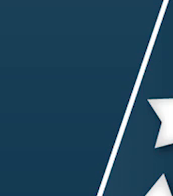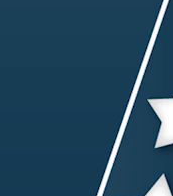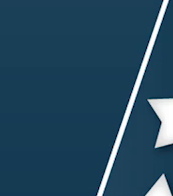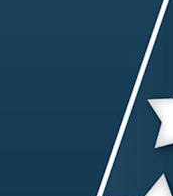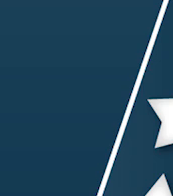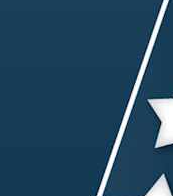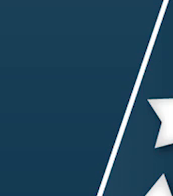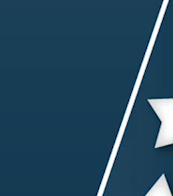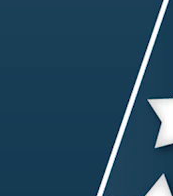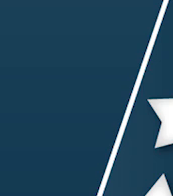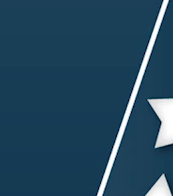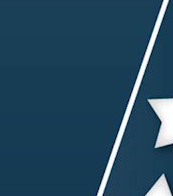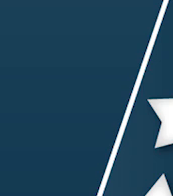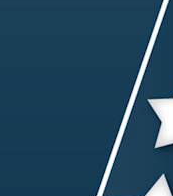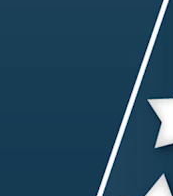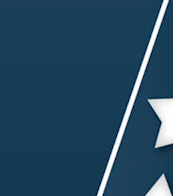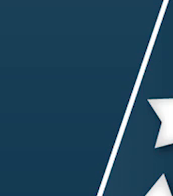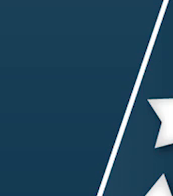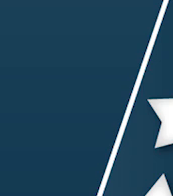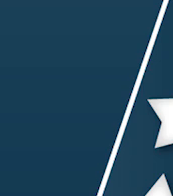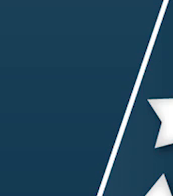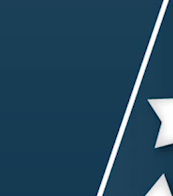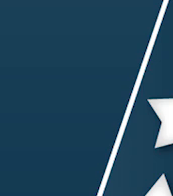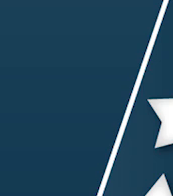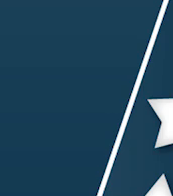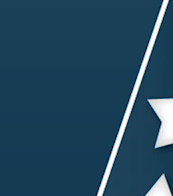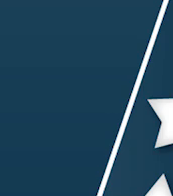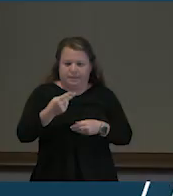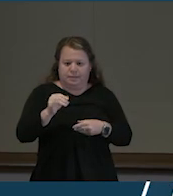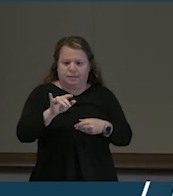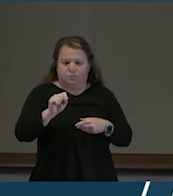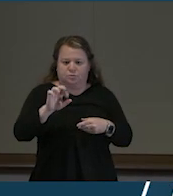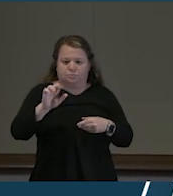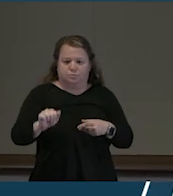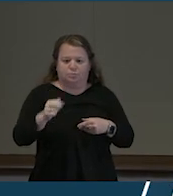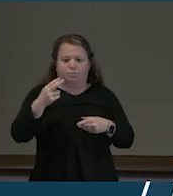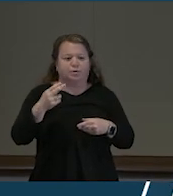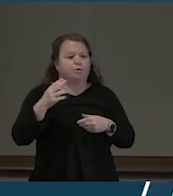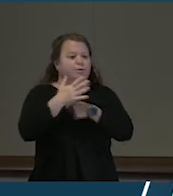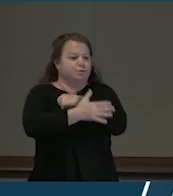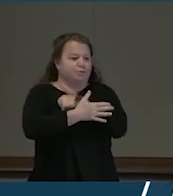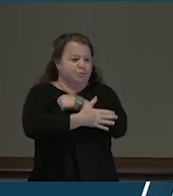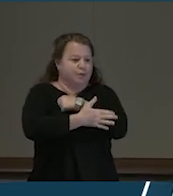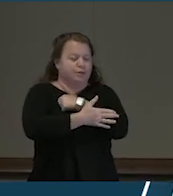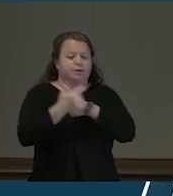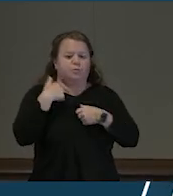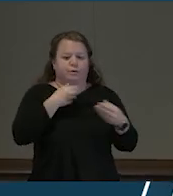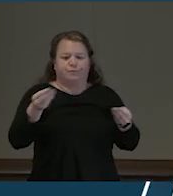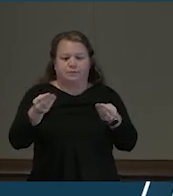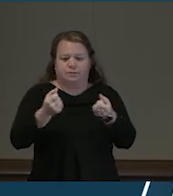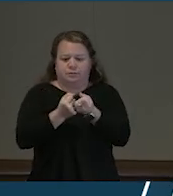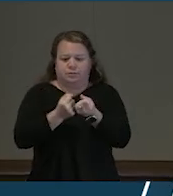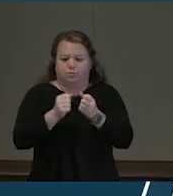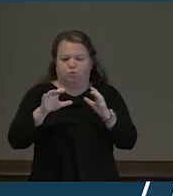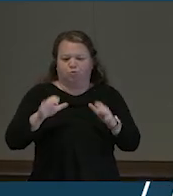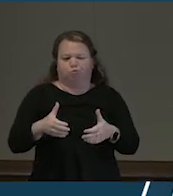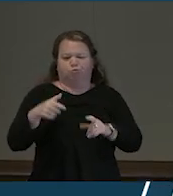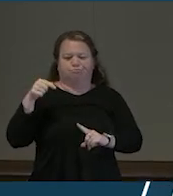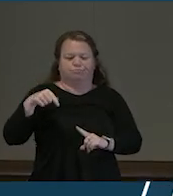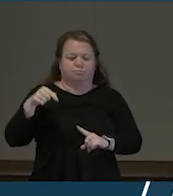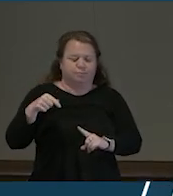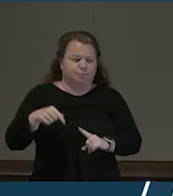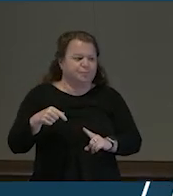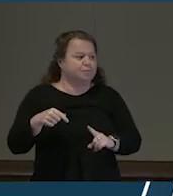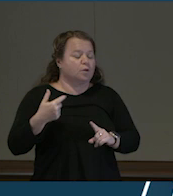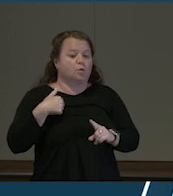where I oversee support groups that we facilitate in Hillsborough County. Our support groups are going to typically